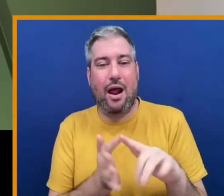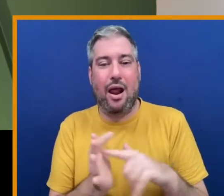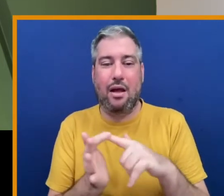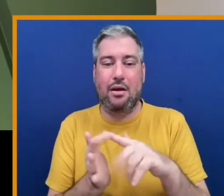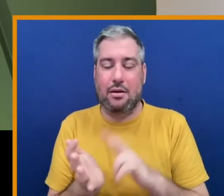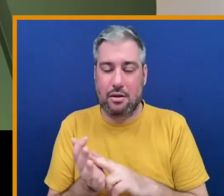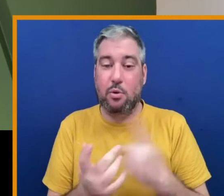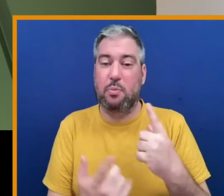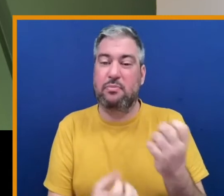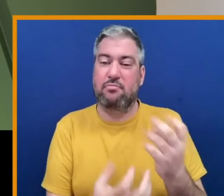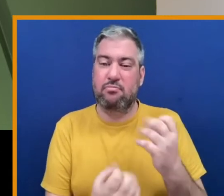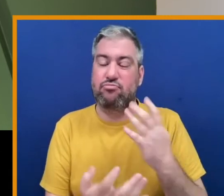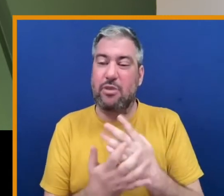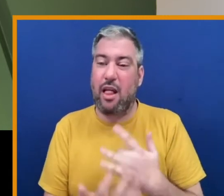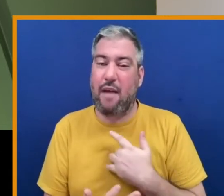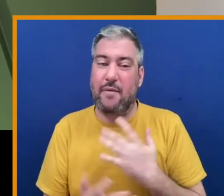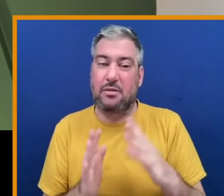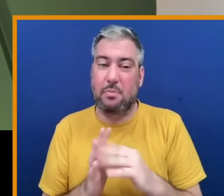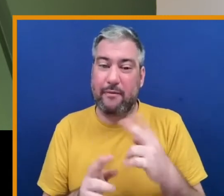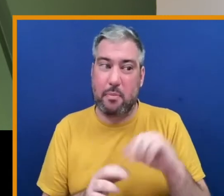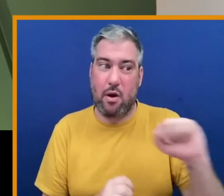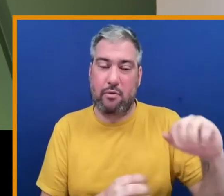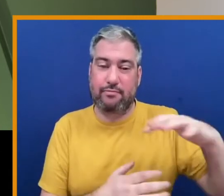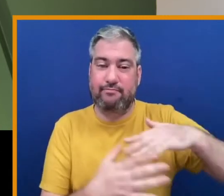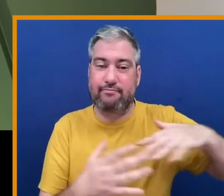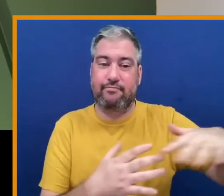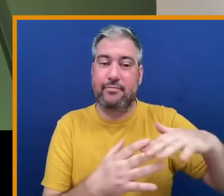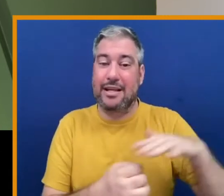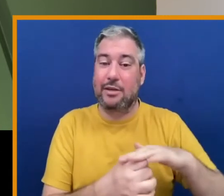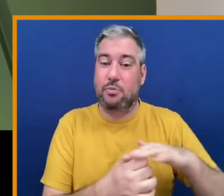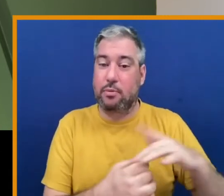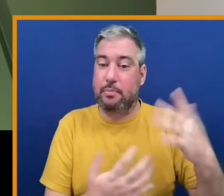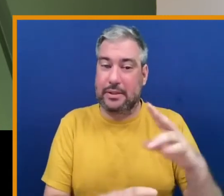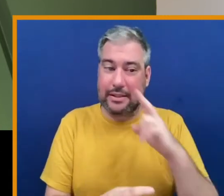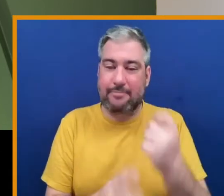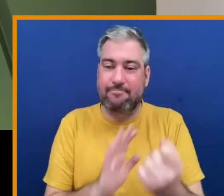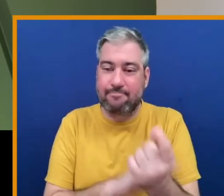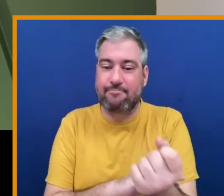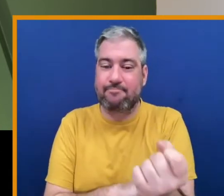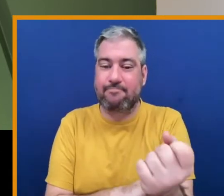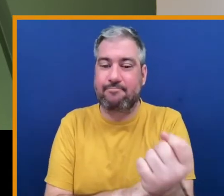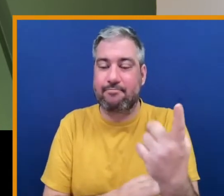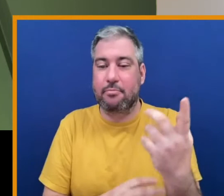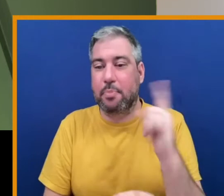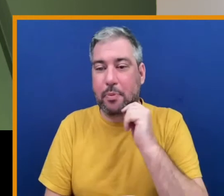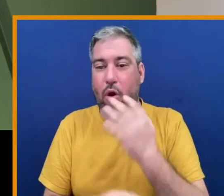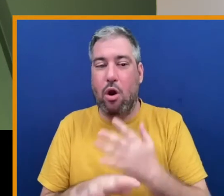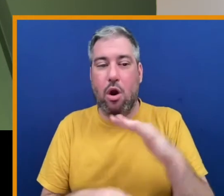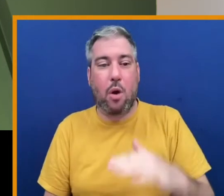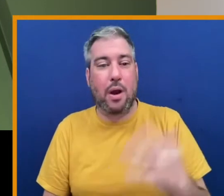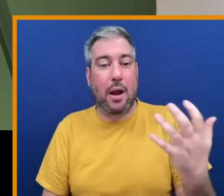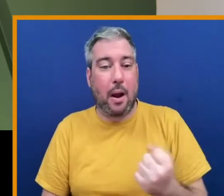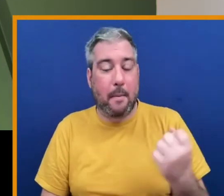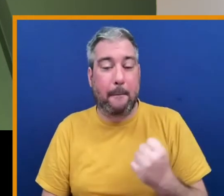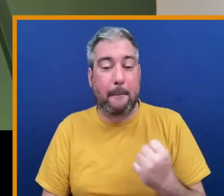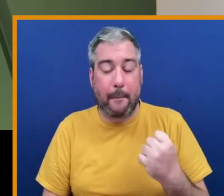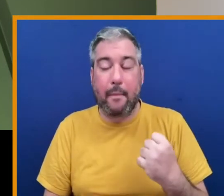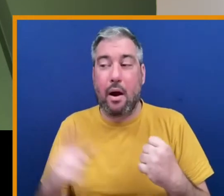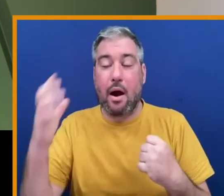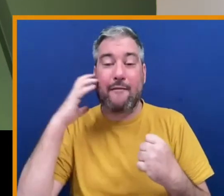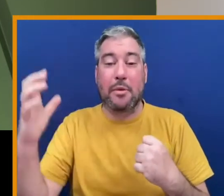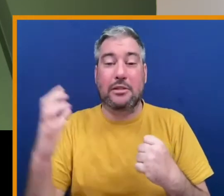seeing of those living on low incomes and how government policy simply isn't helping them. And it was great to hear from Lee Dogg, who I know is fresh from